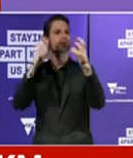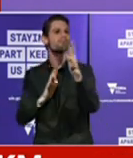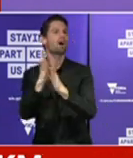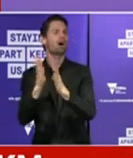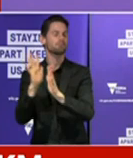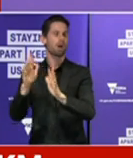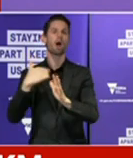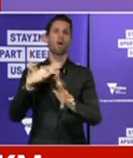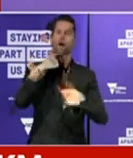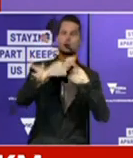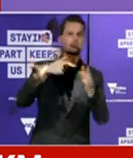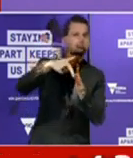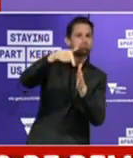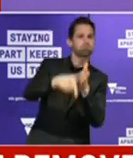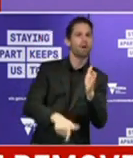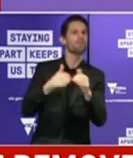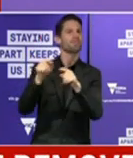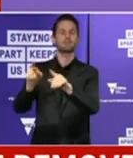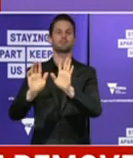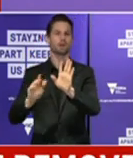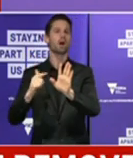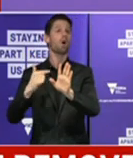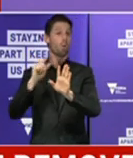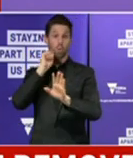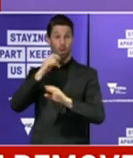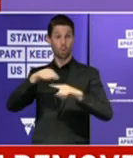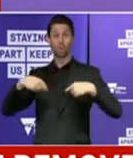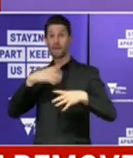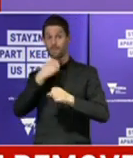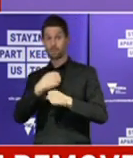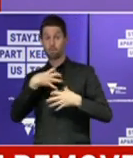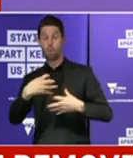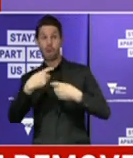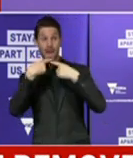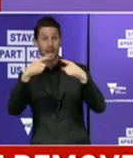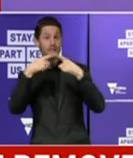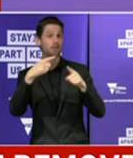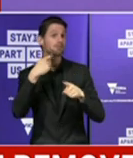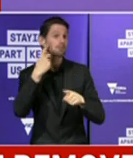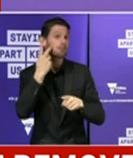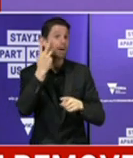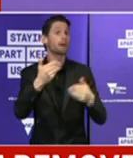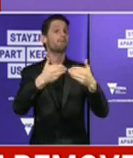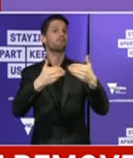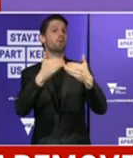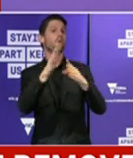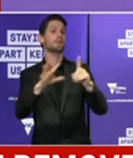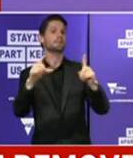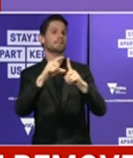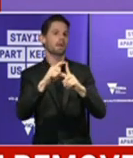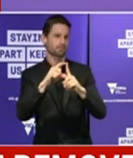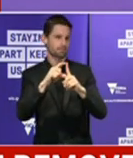will push out all of that information so that people have got that detail well ahead of Wednesday. But this has been an issue that's been raised